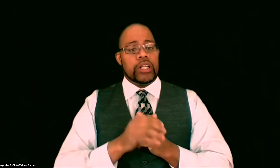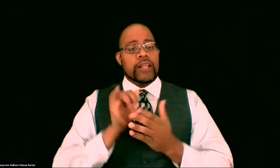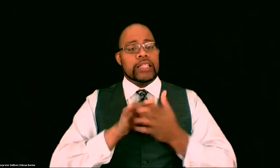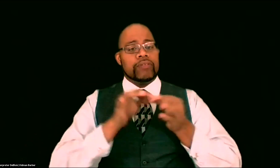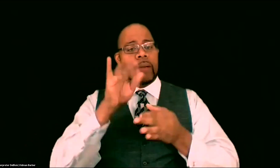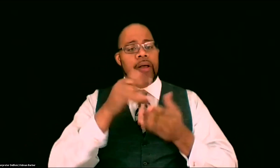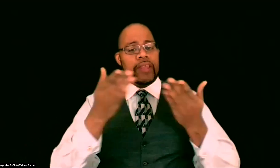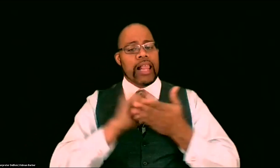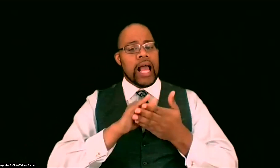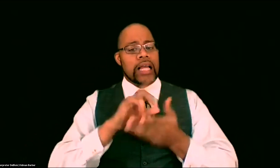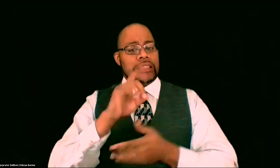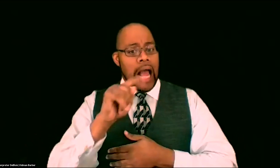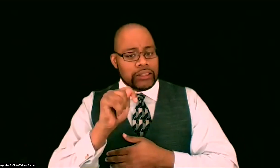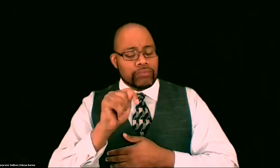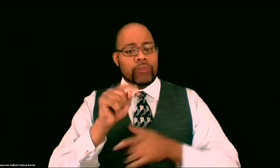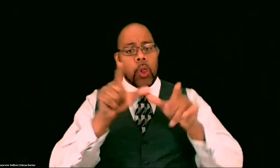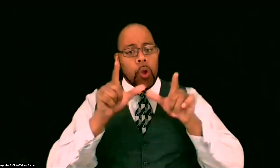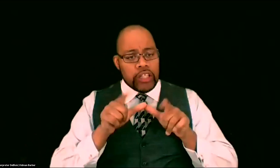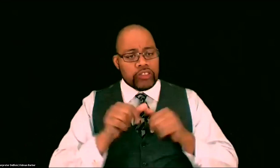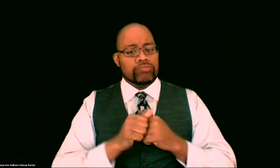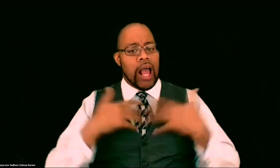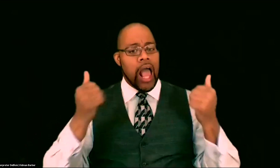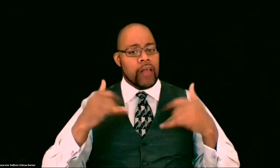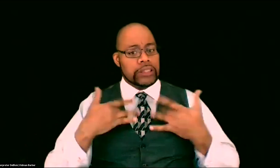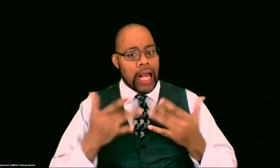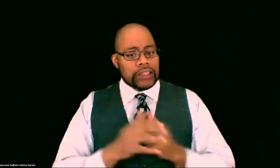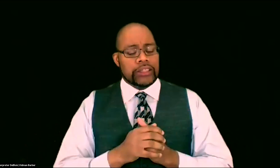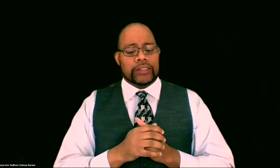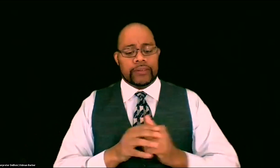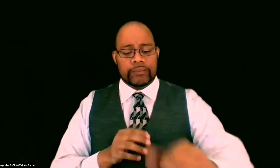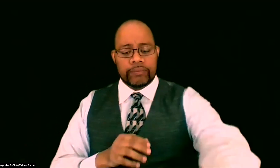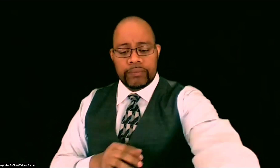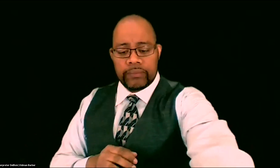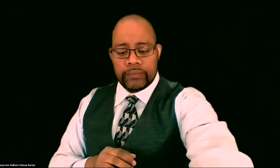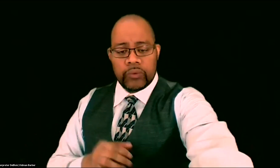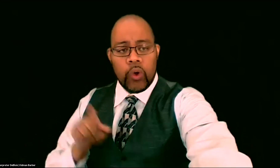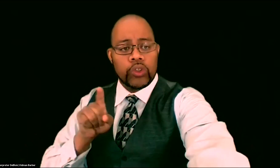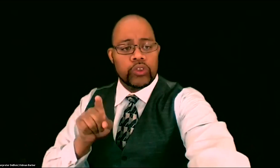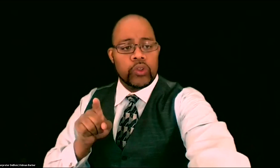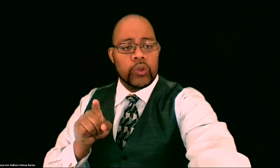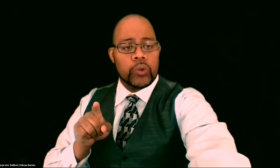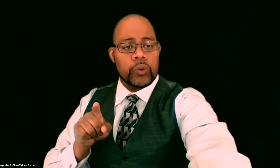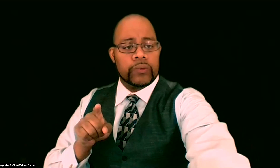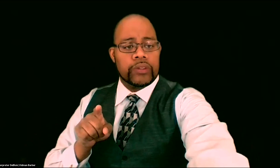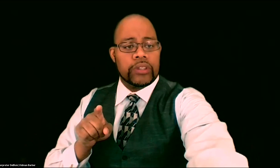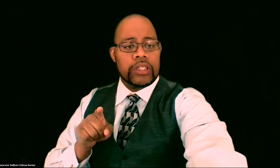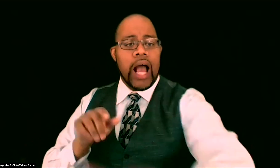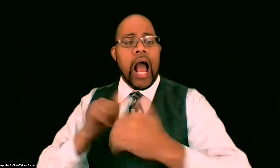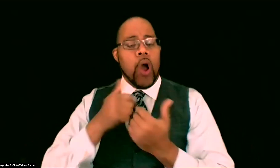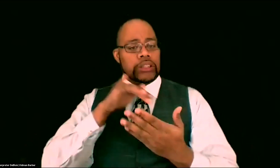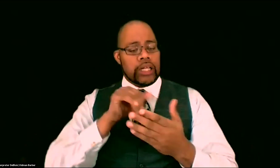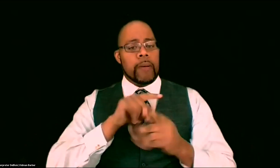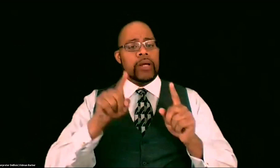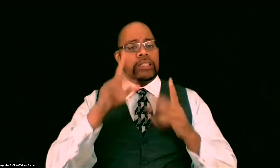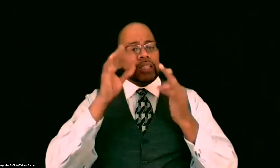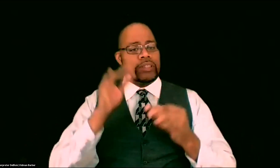things like their diet, their location, their health status, also potentially described on like how exactly you're studying it. But it